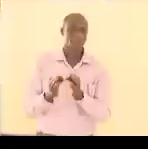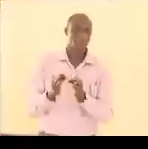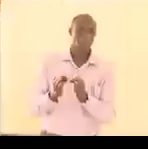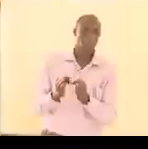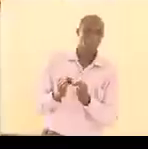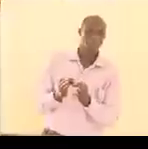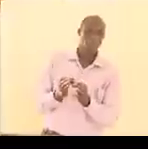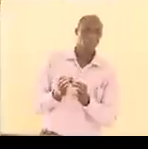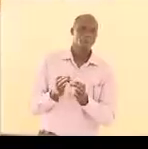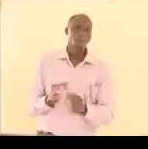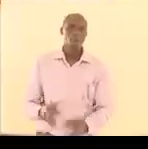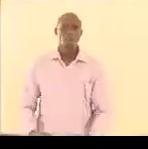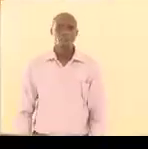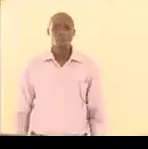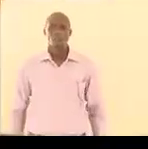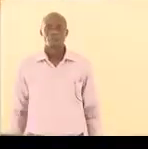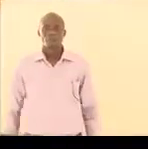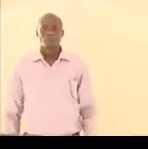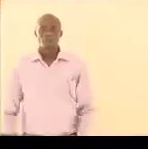they caught